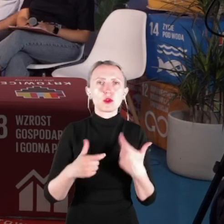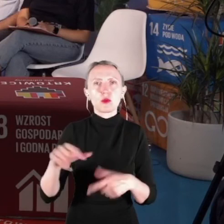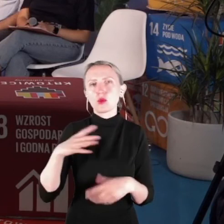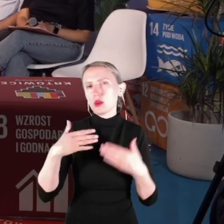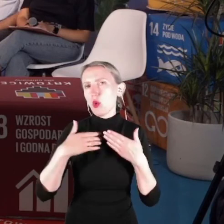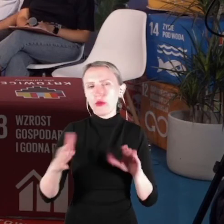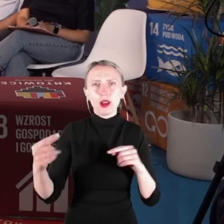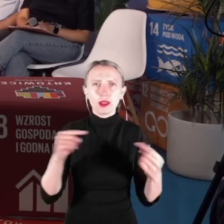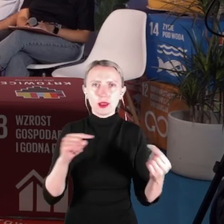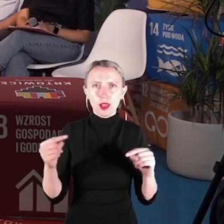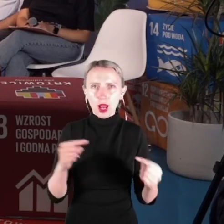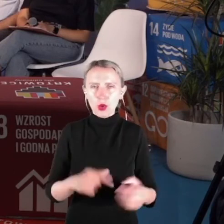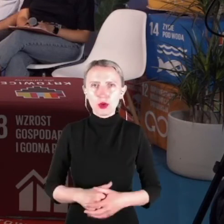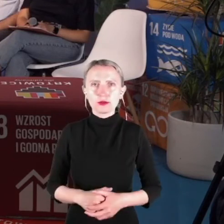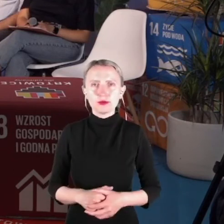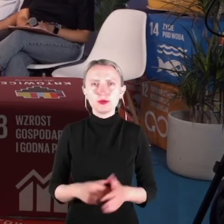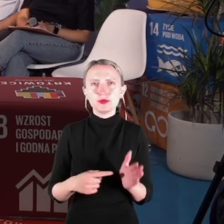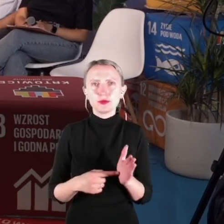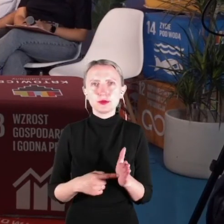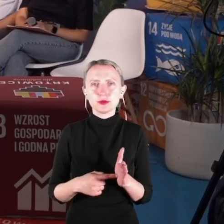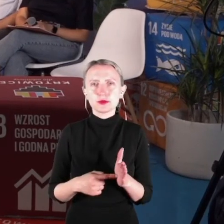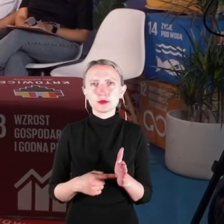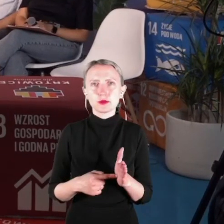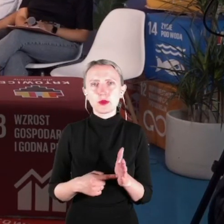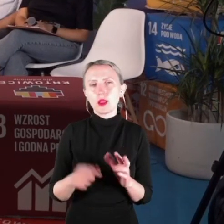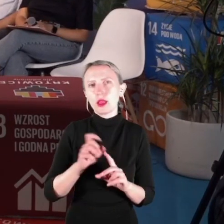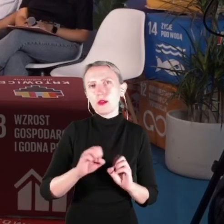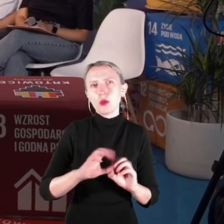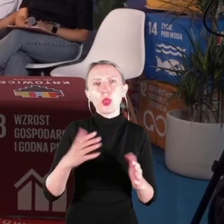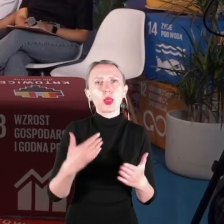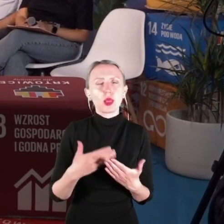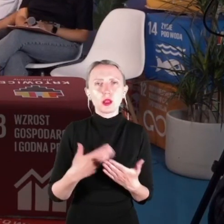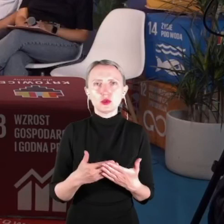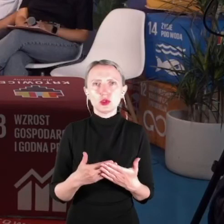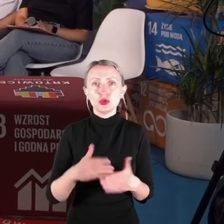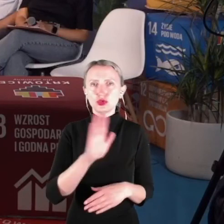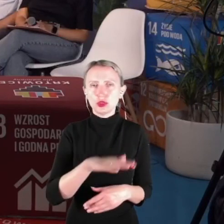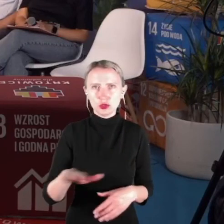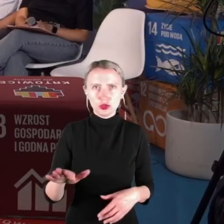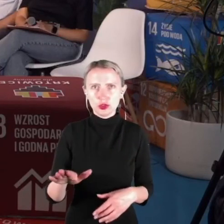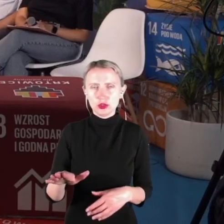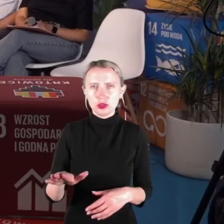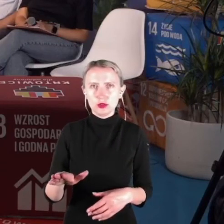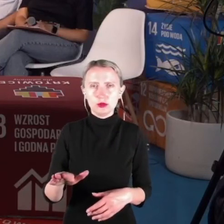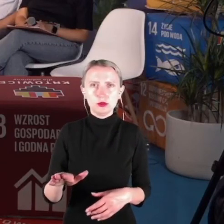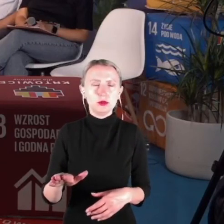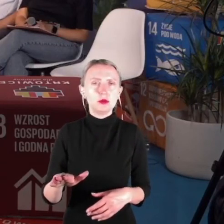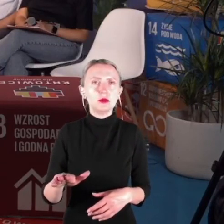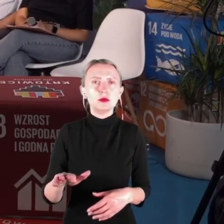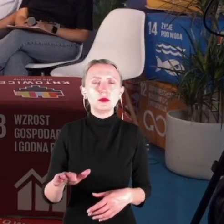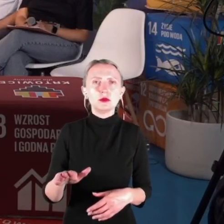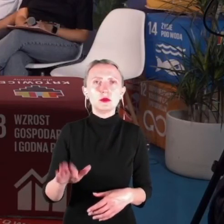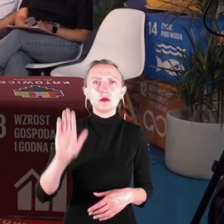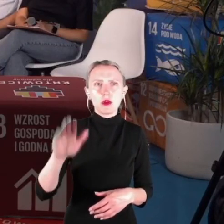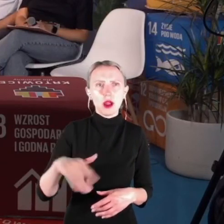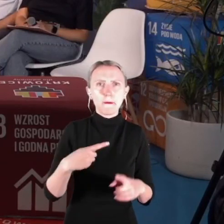the problem definition of why do kids carry weapons and what are the possible solutions. So this open dialogue was the beginning of applying